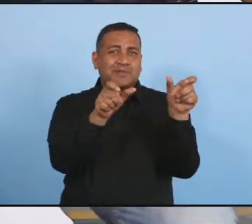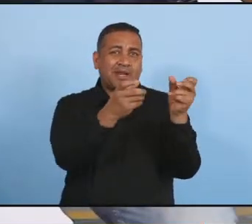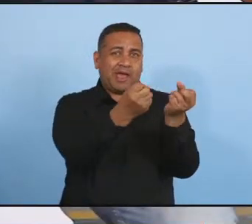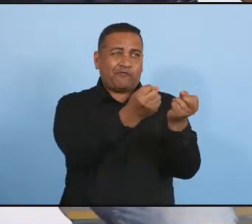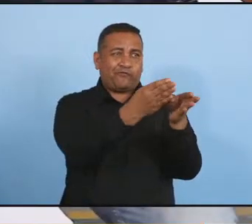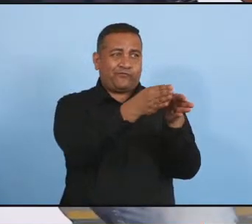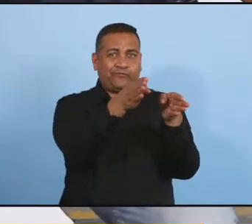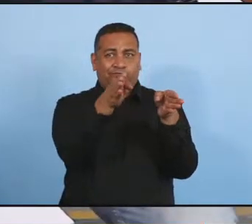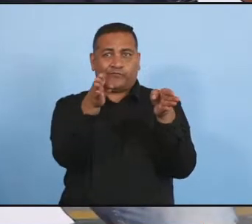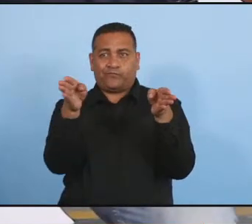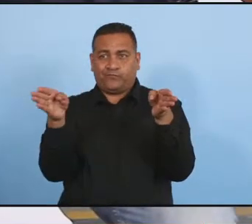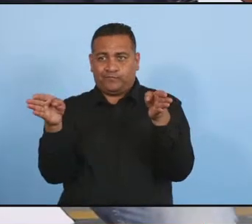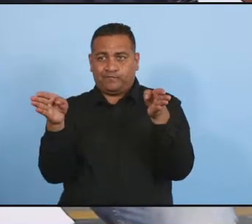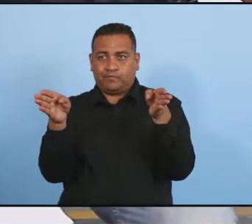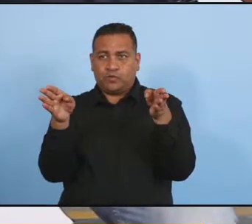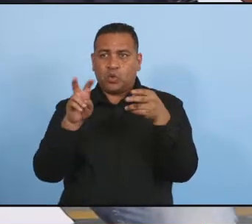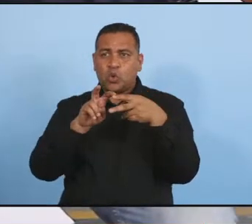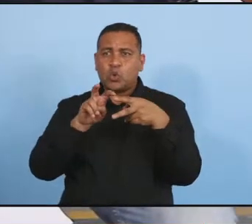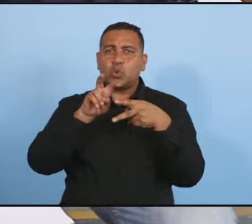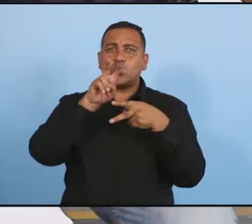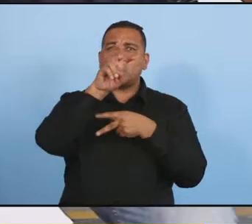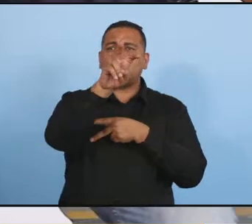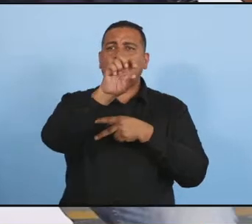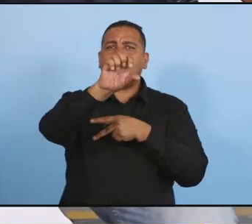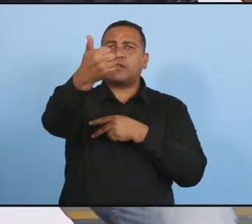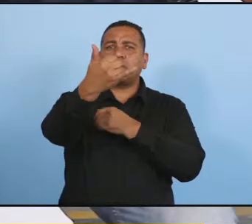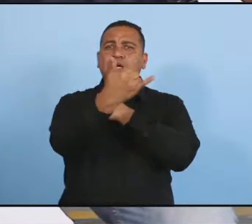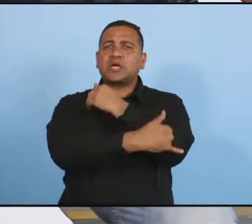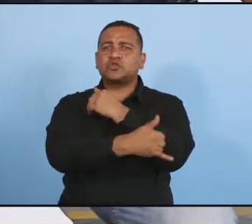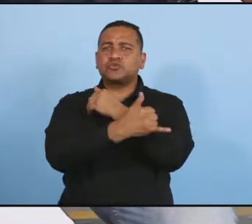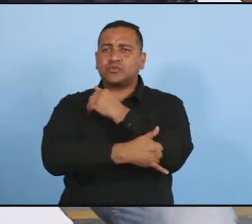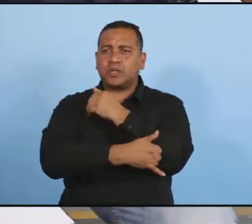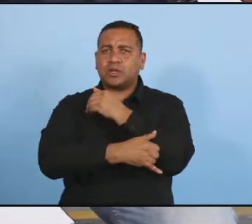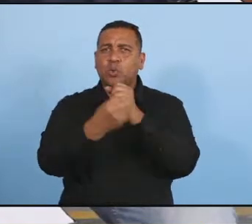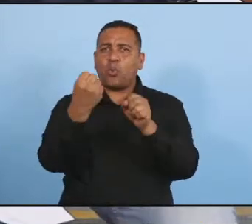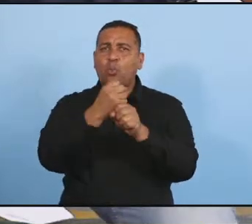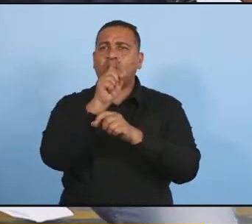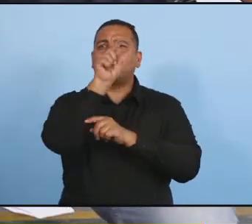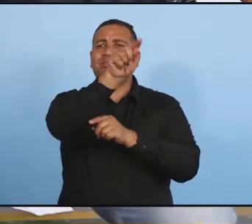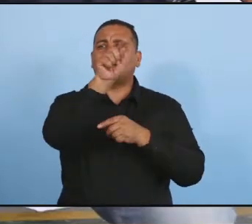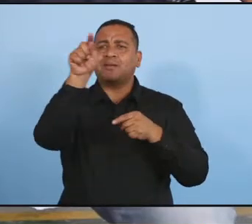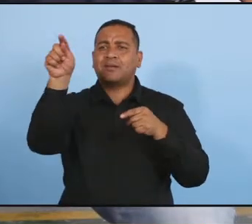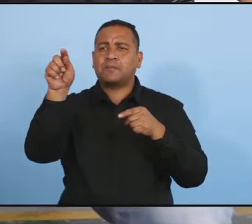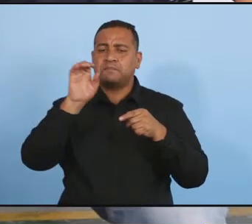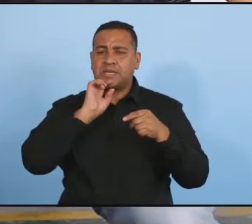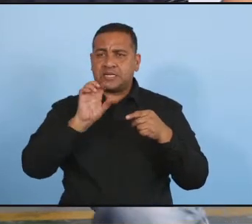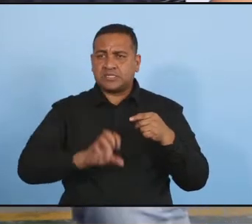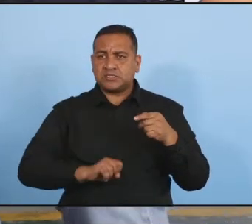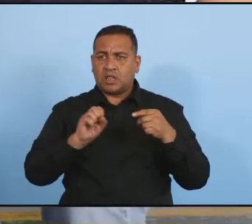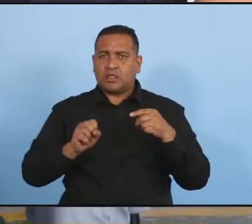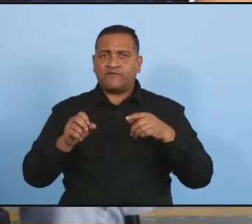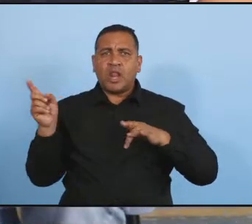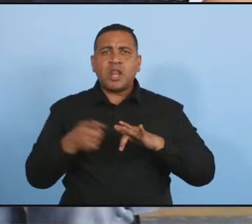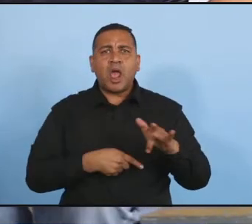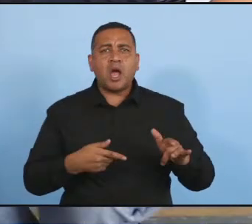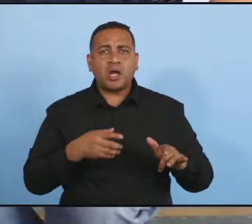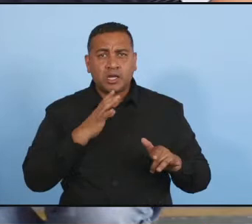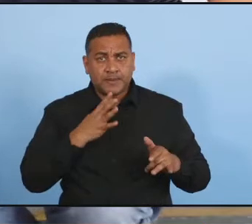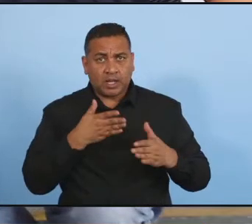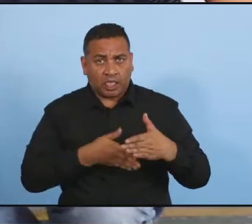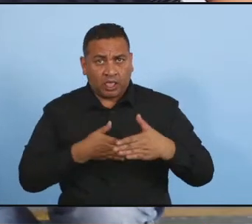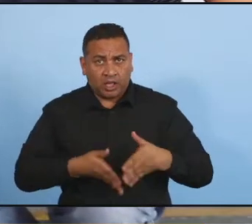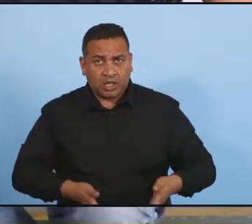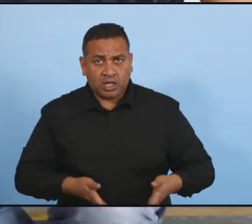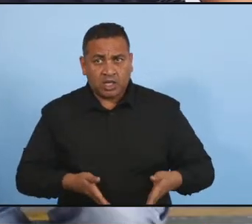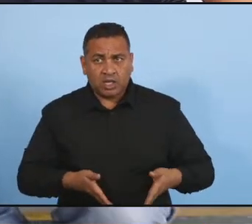running to other countries, and now we're having the lack of skill in South Africa. That's why most of the companies is coming here and talking